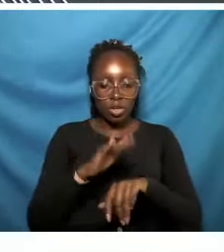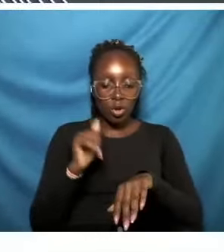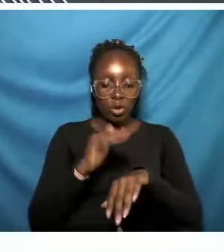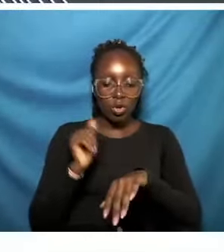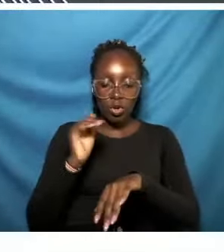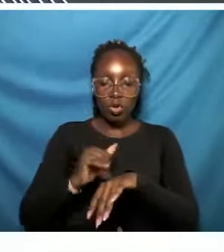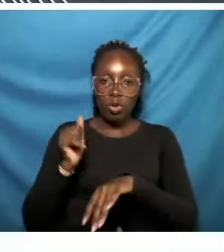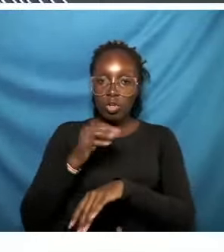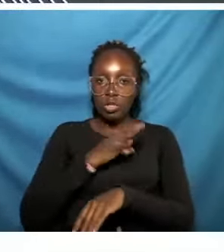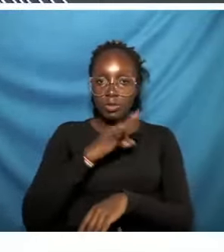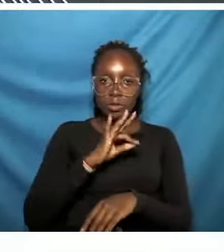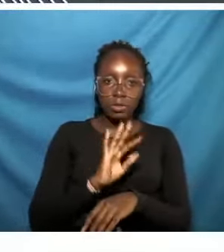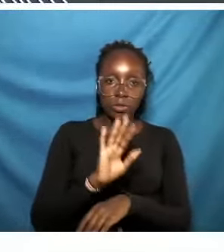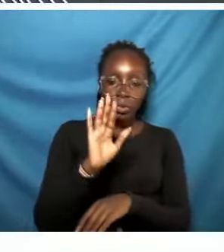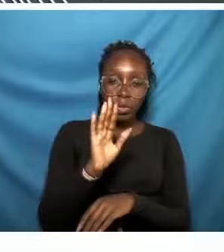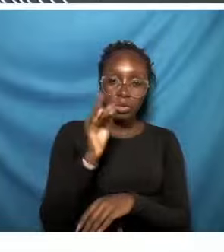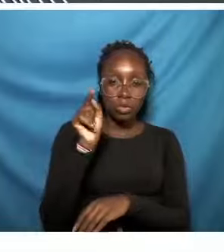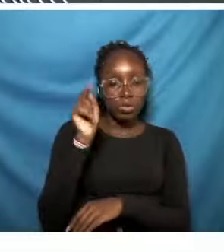Do you know?